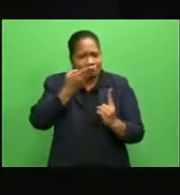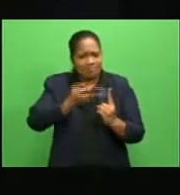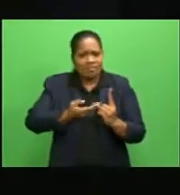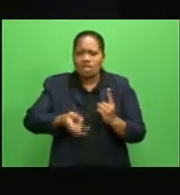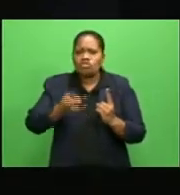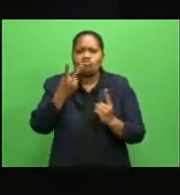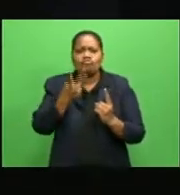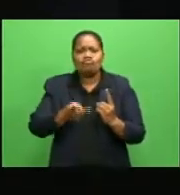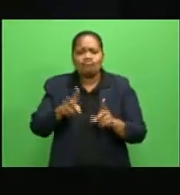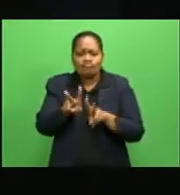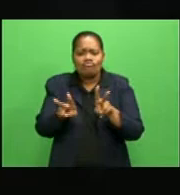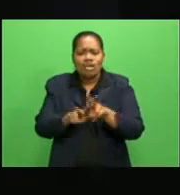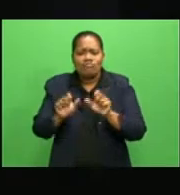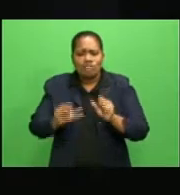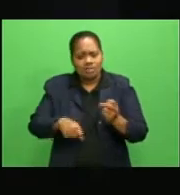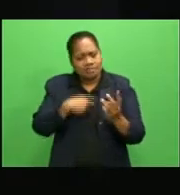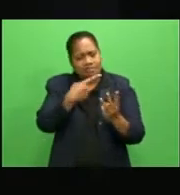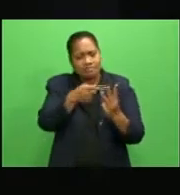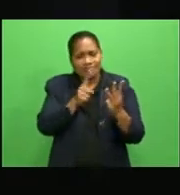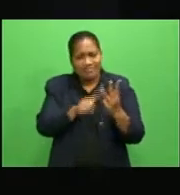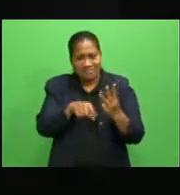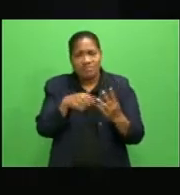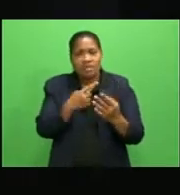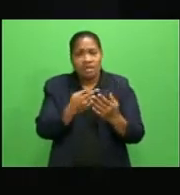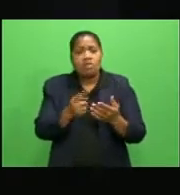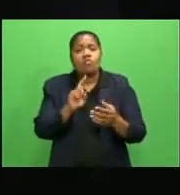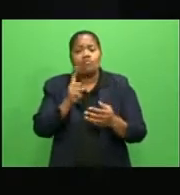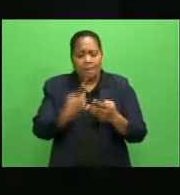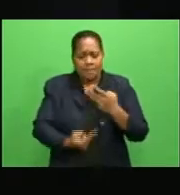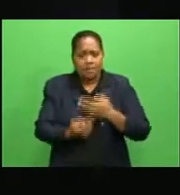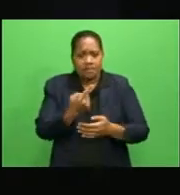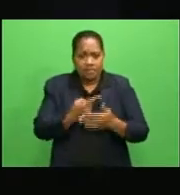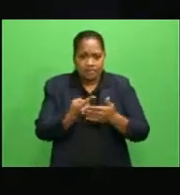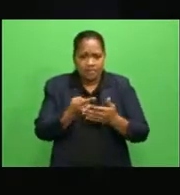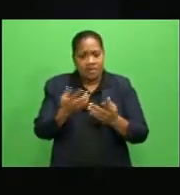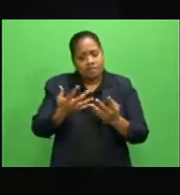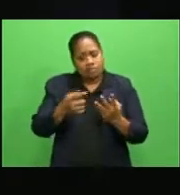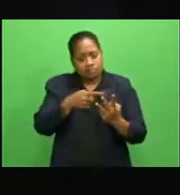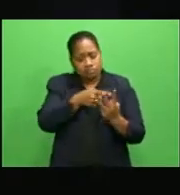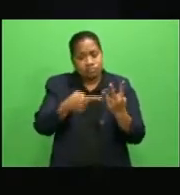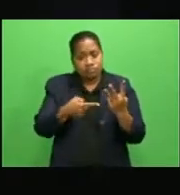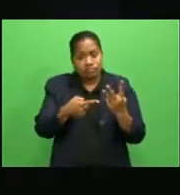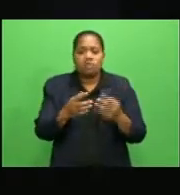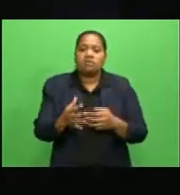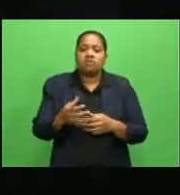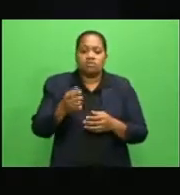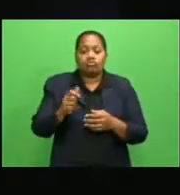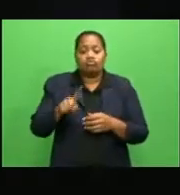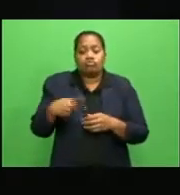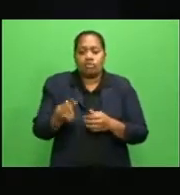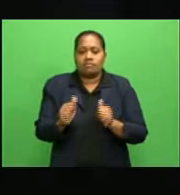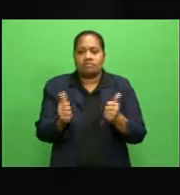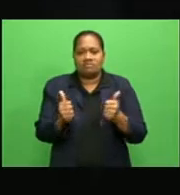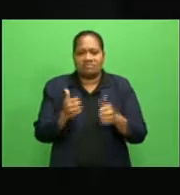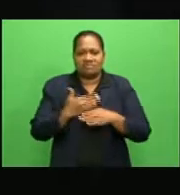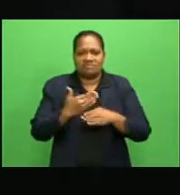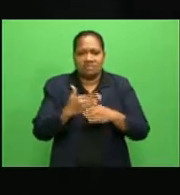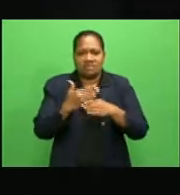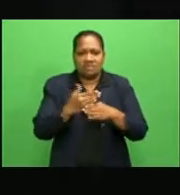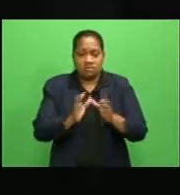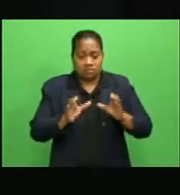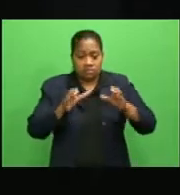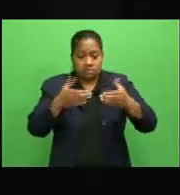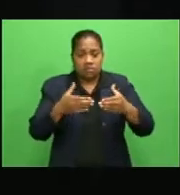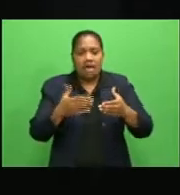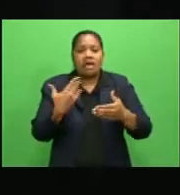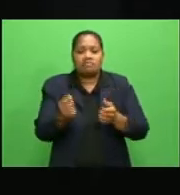Vice Presidents, Ratu Epenisa Thakumbau and Ratu Chone Lasuma, expire tomorrow. The party will be holding a special general meeting on the